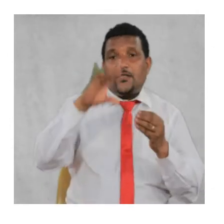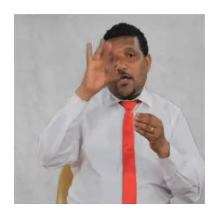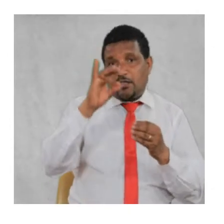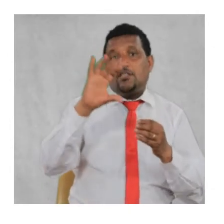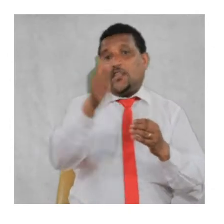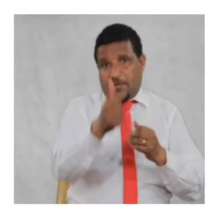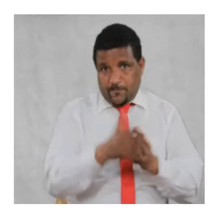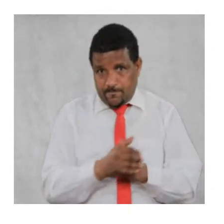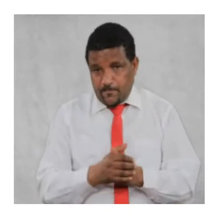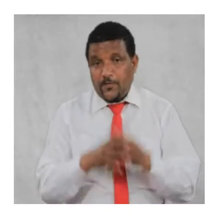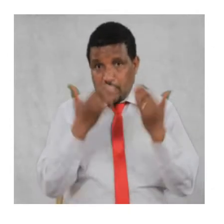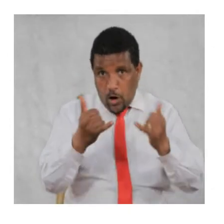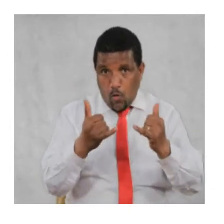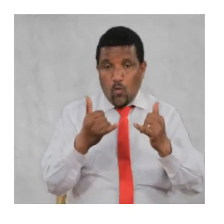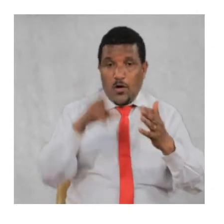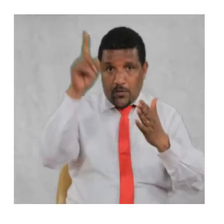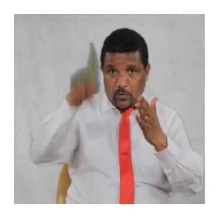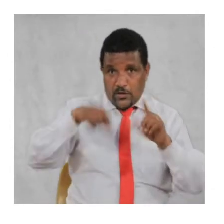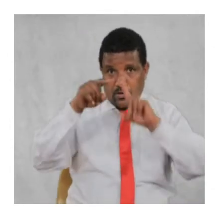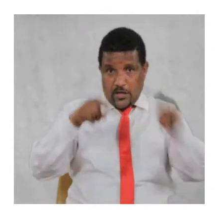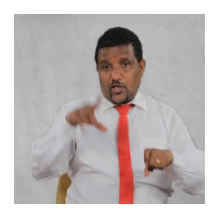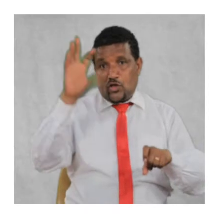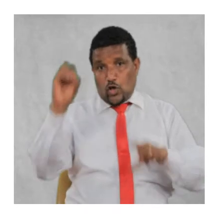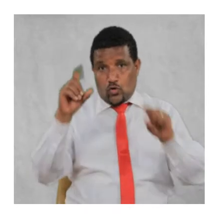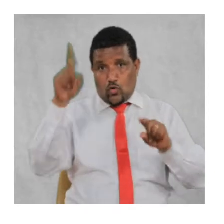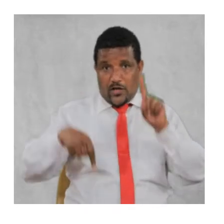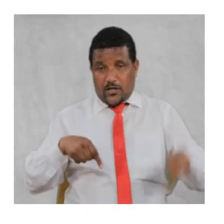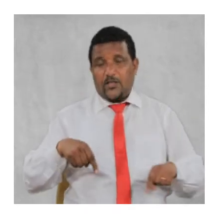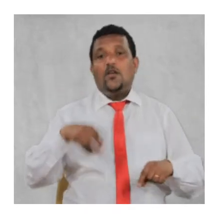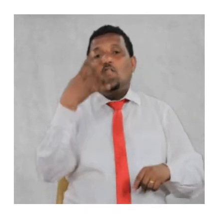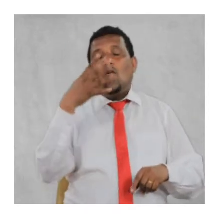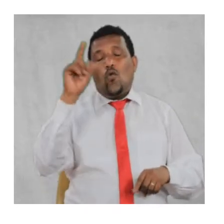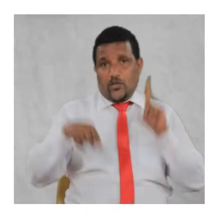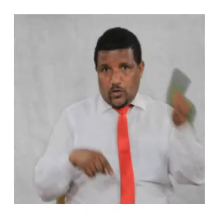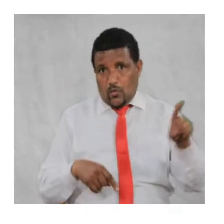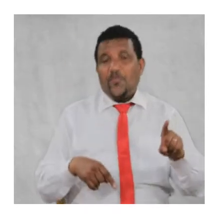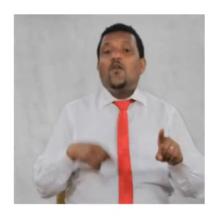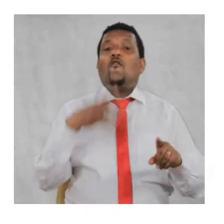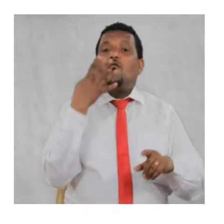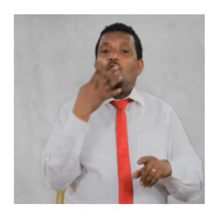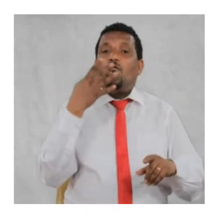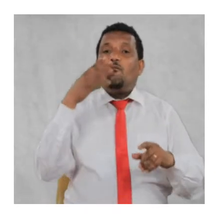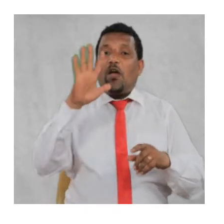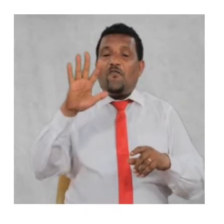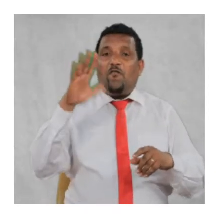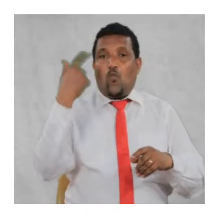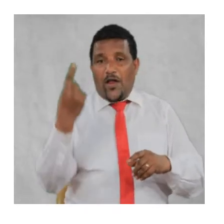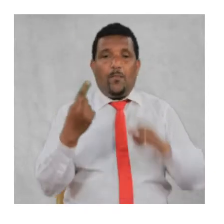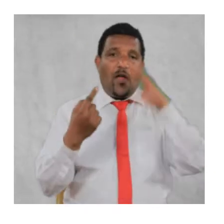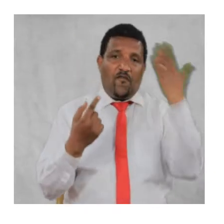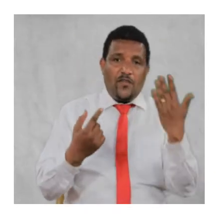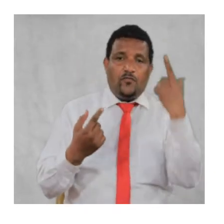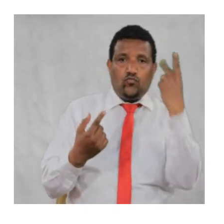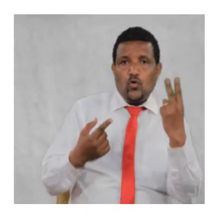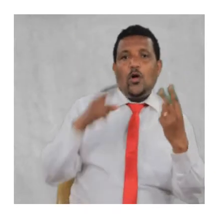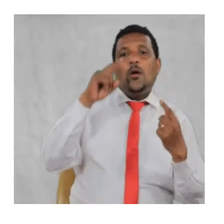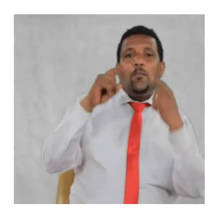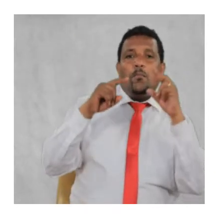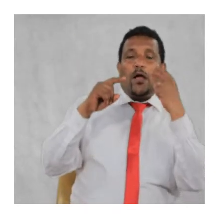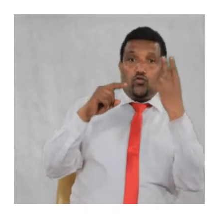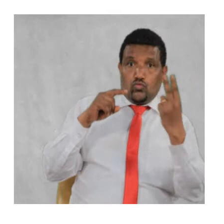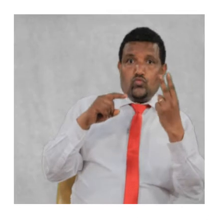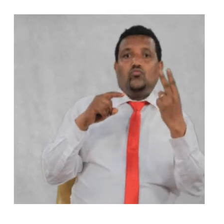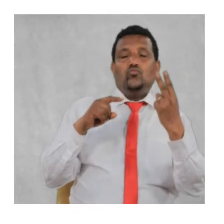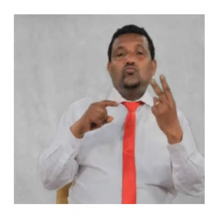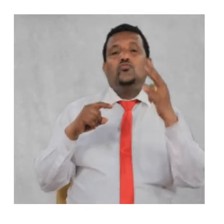10. Now when we cancel 1 0 for 1 0, by 5 1, by 5 2, and by 2 1, by 2